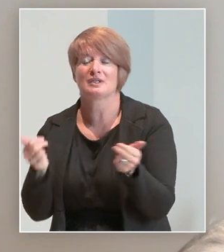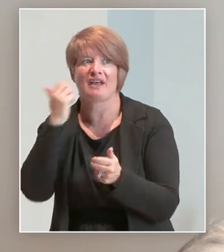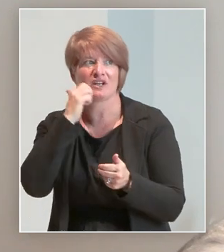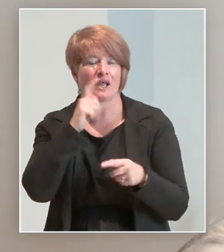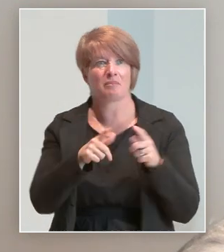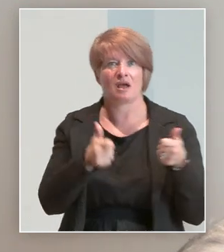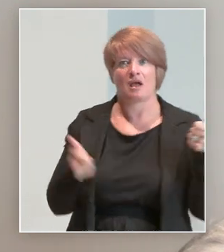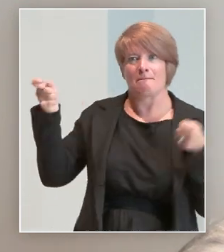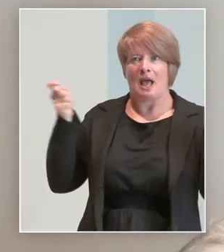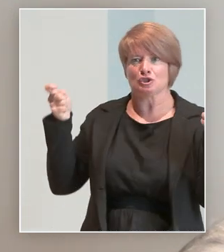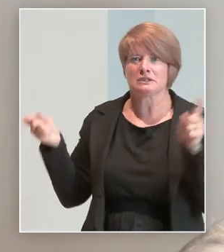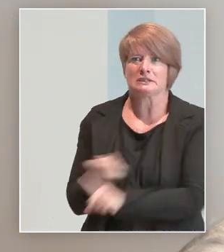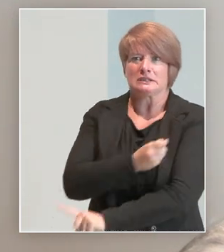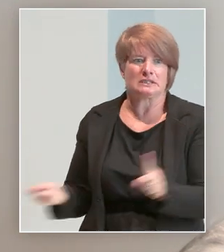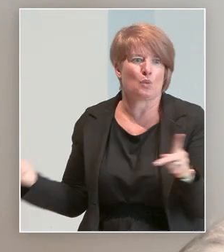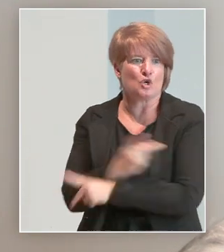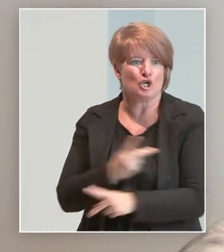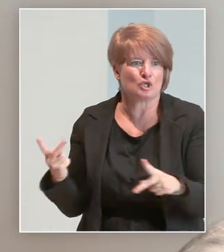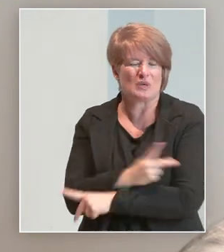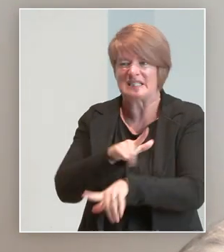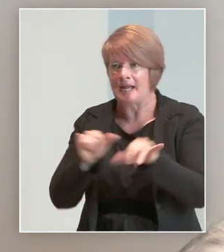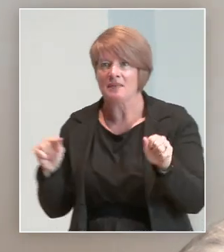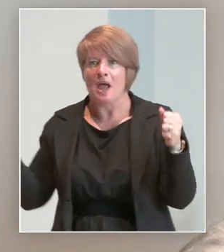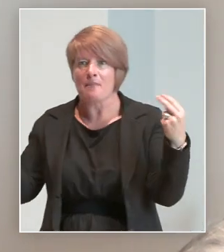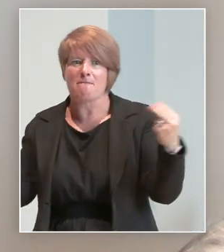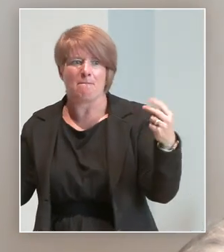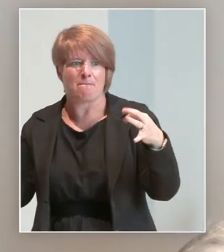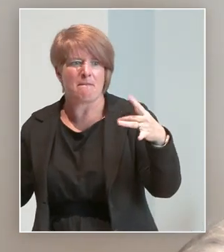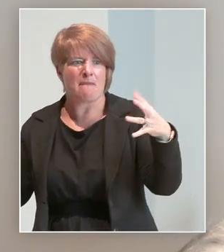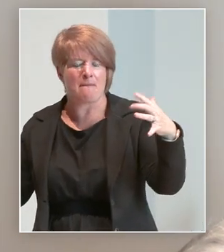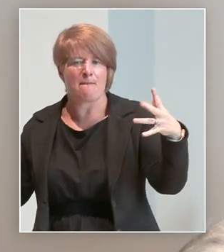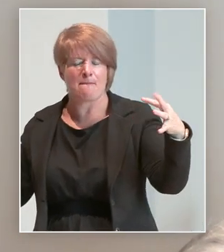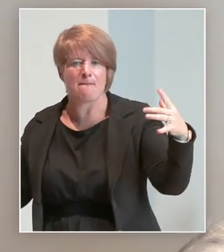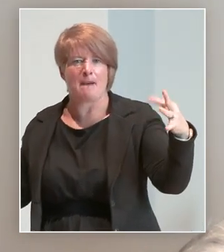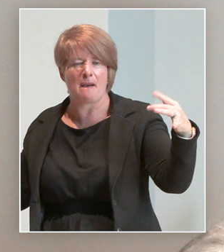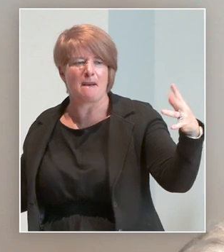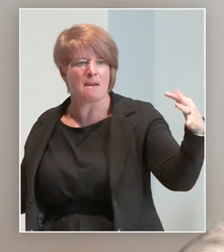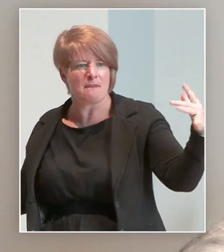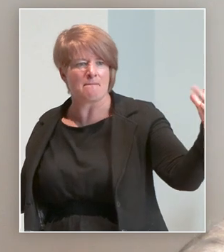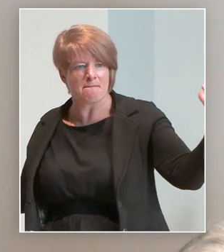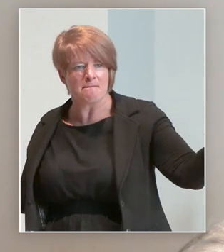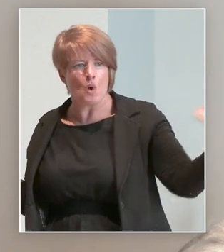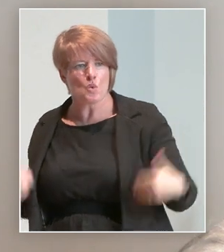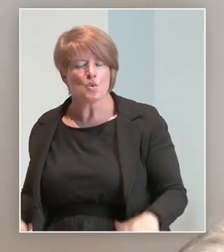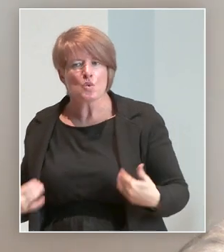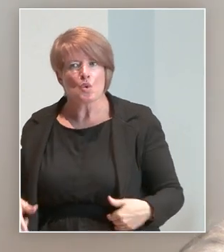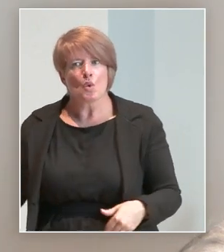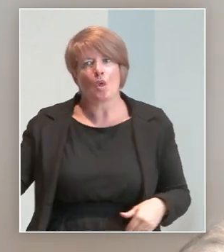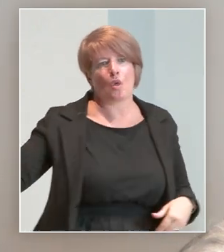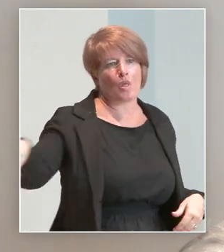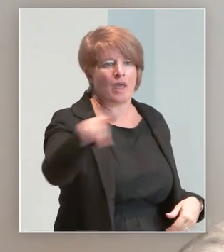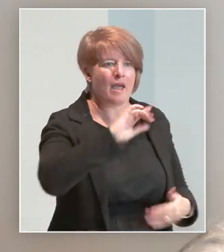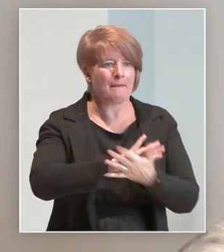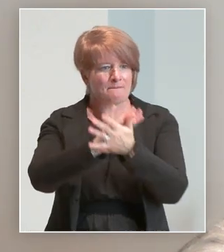masters' abuses escalate, so do their numbers. The numbers connect to the increasing population of the individual